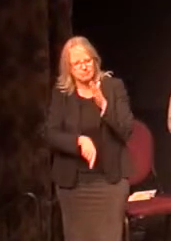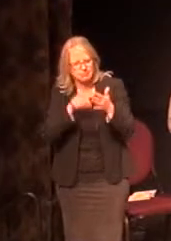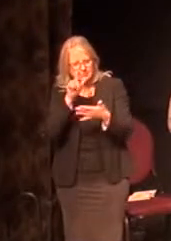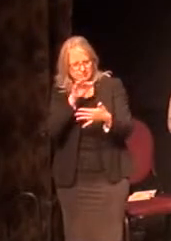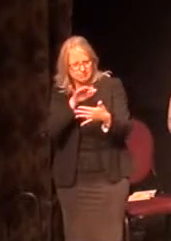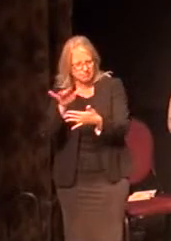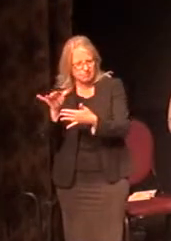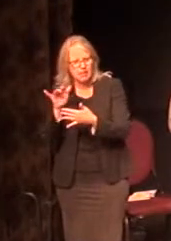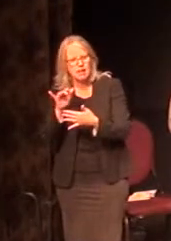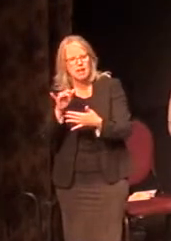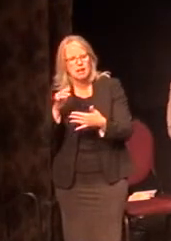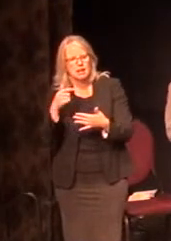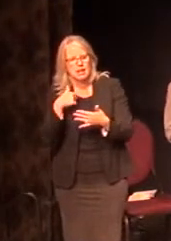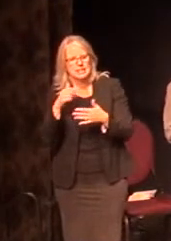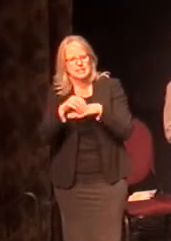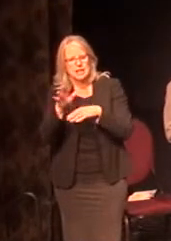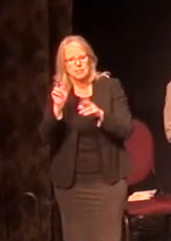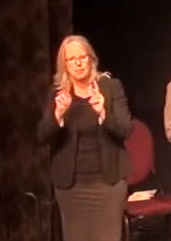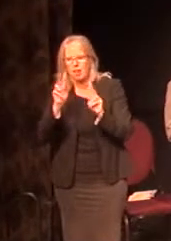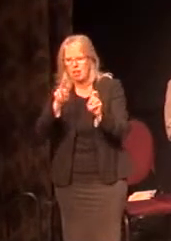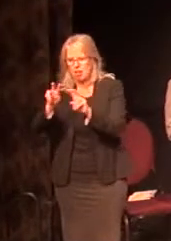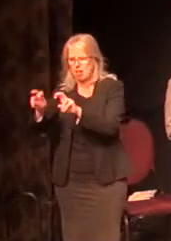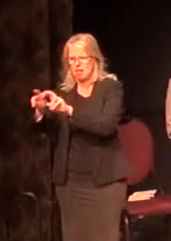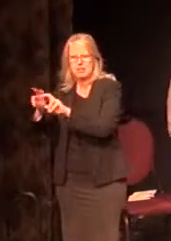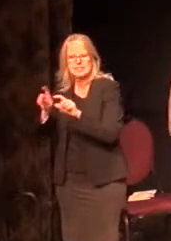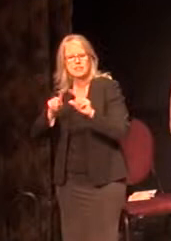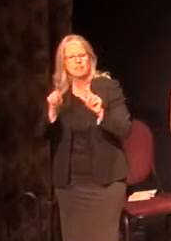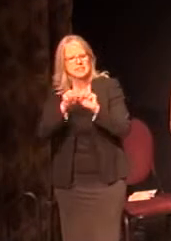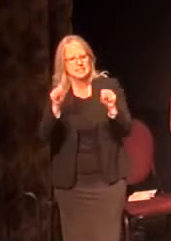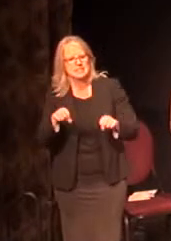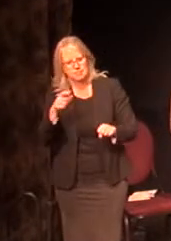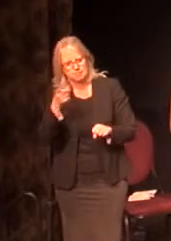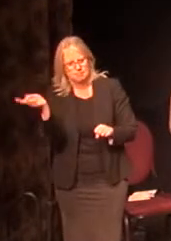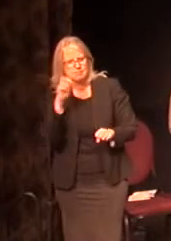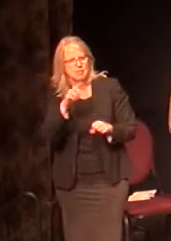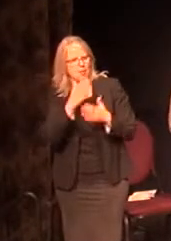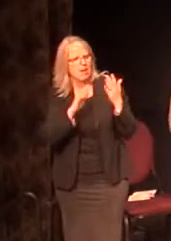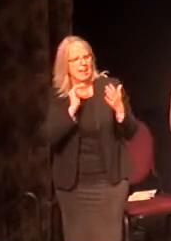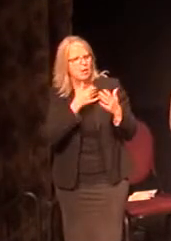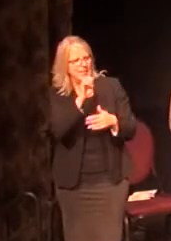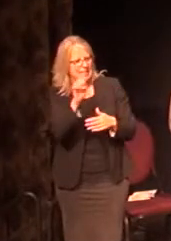and even sent people over to look at these systems as part of our employment equity strategy, which